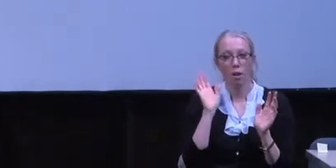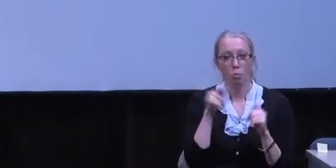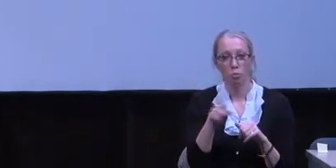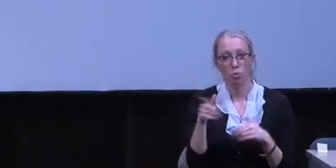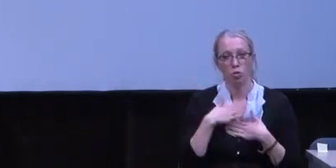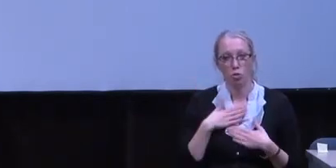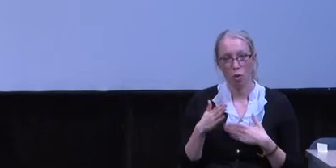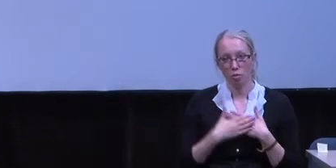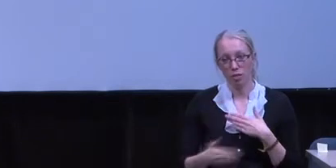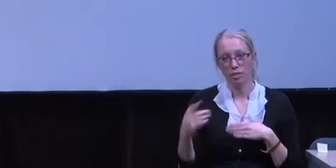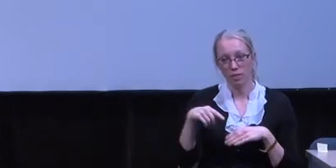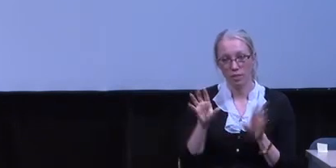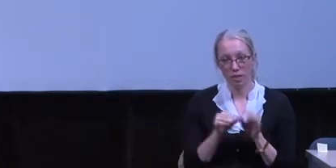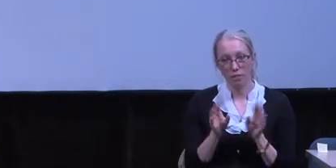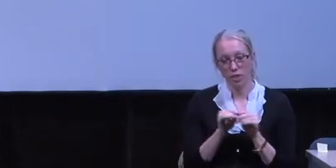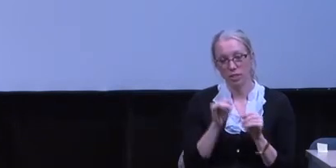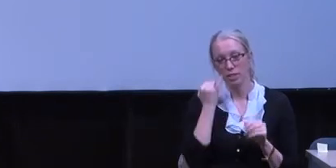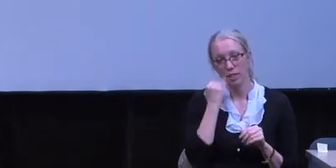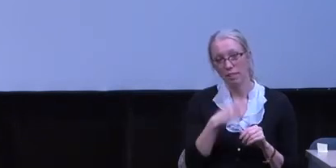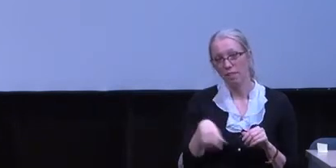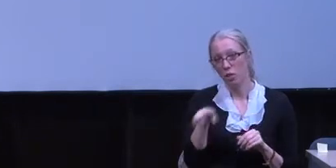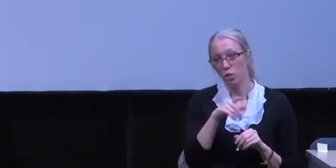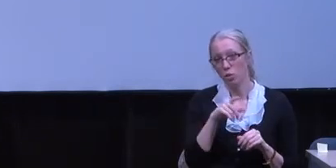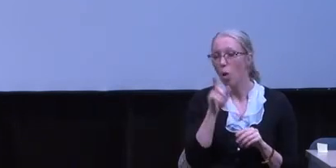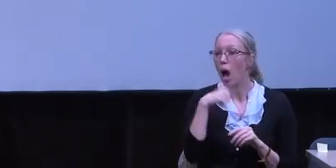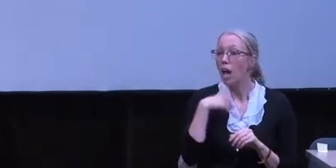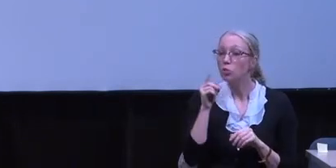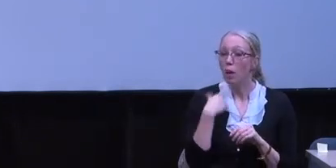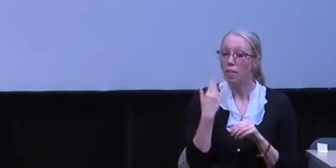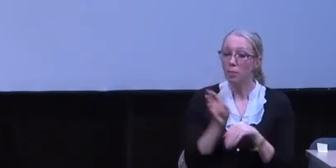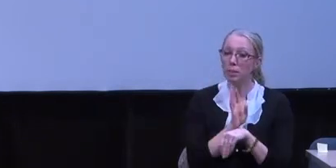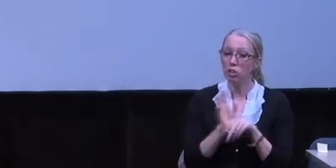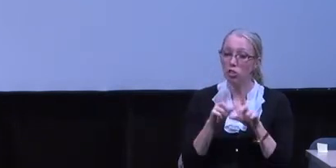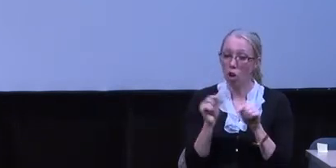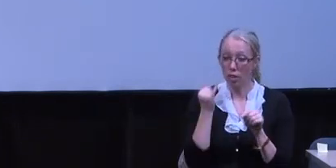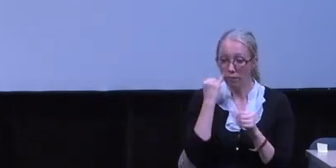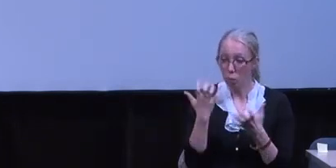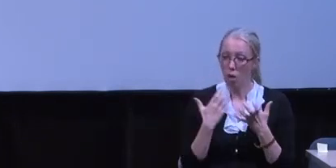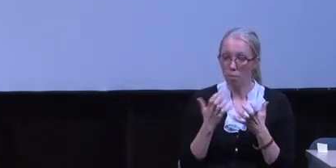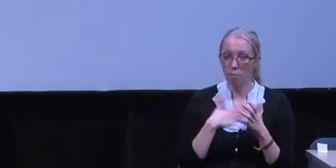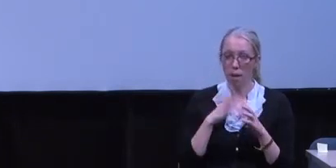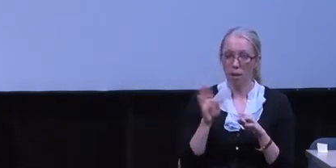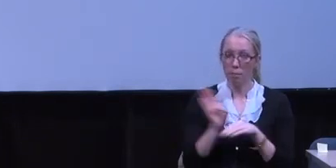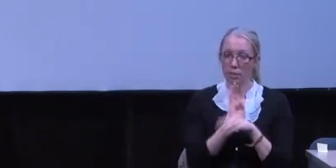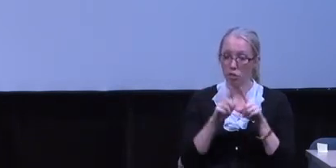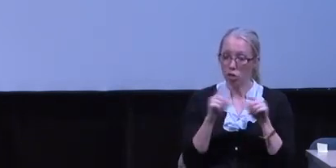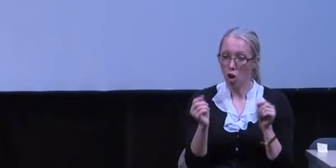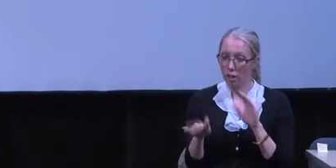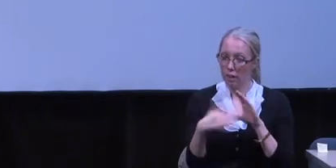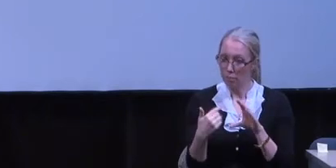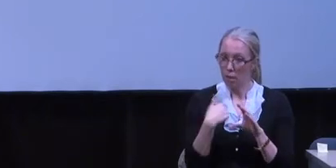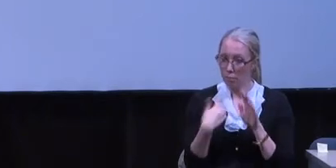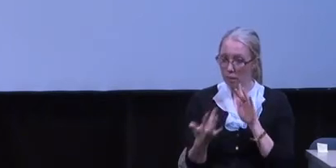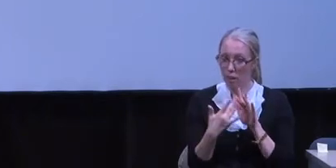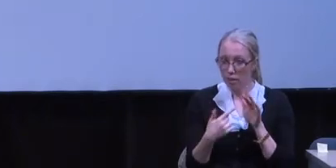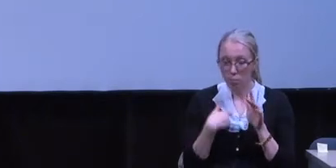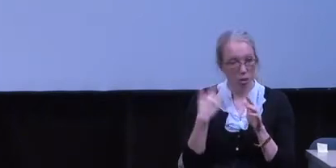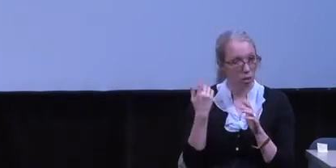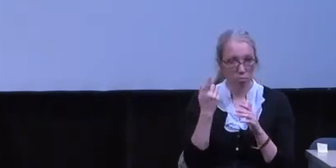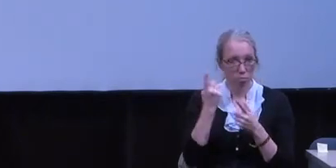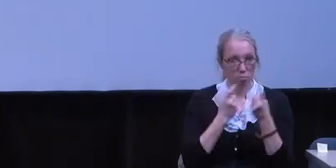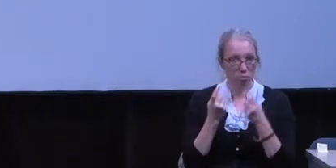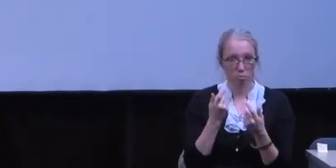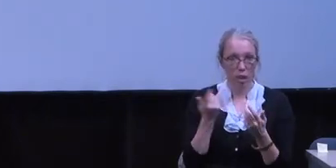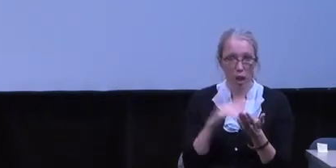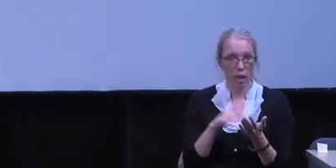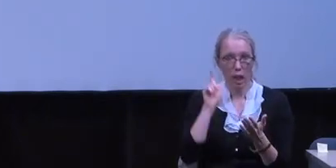the rest of the conference. I do have cards up here, so if you guys want to email me directly on any questions, I'm more